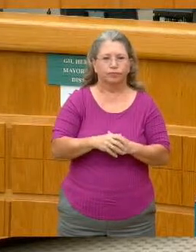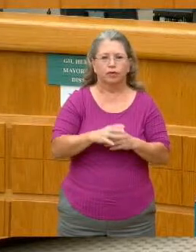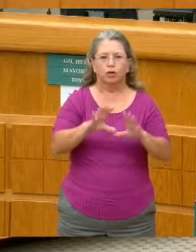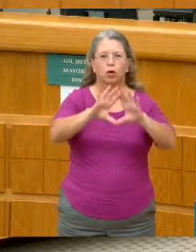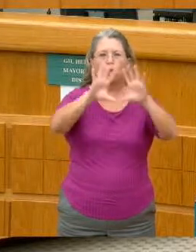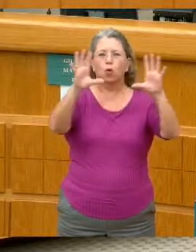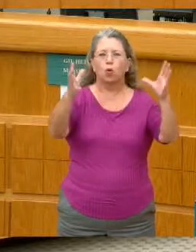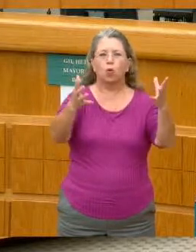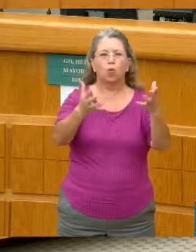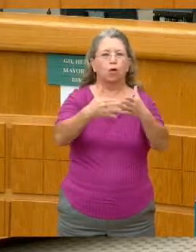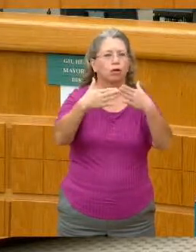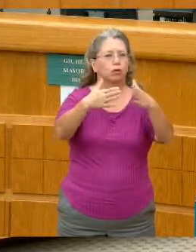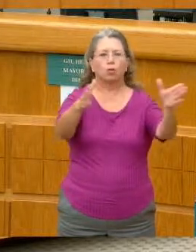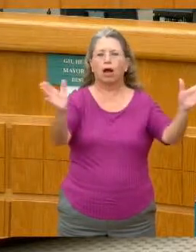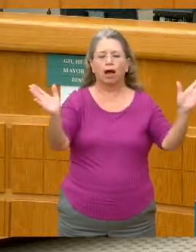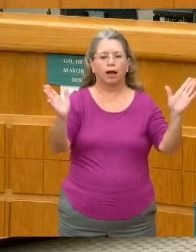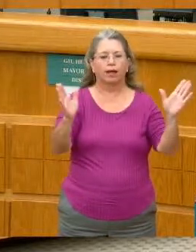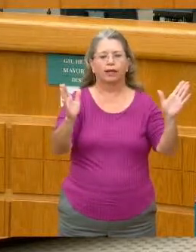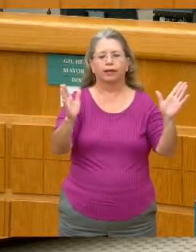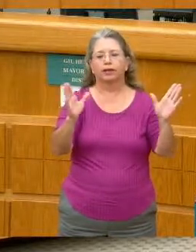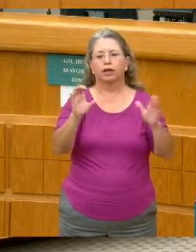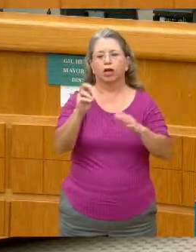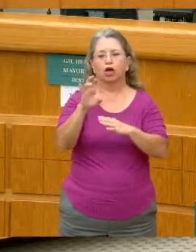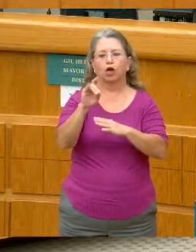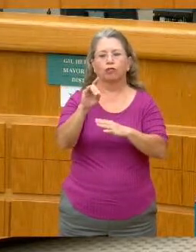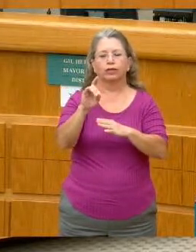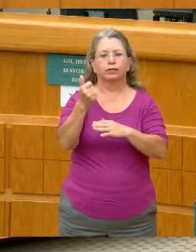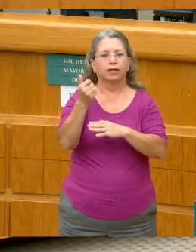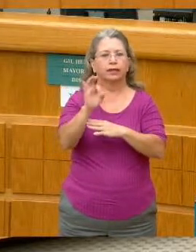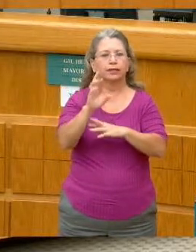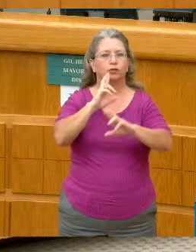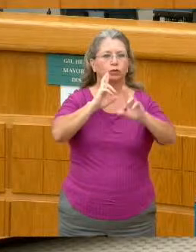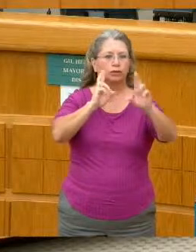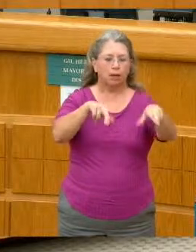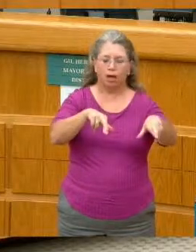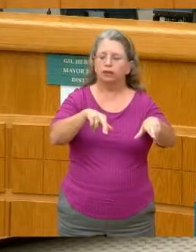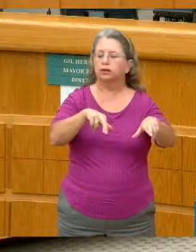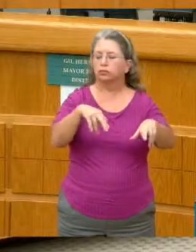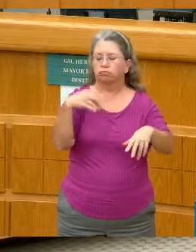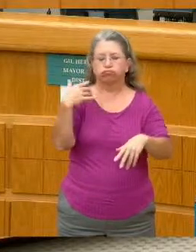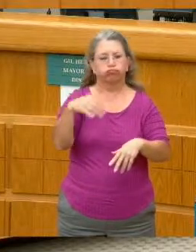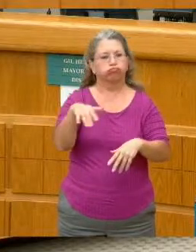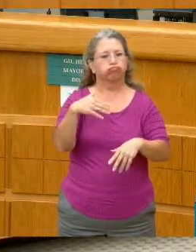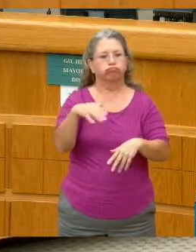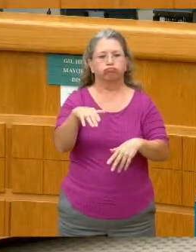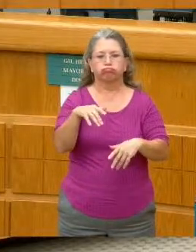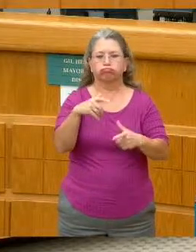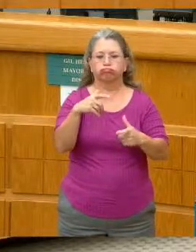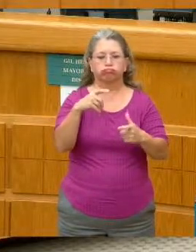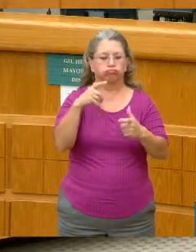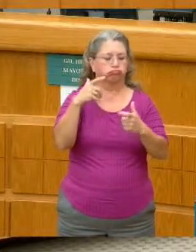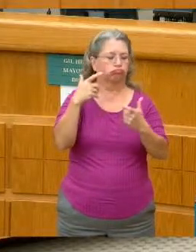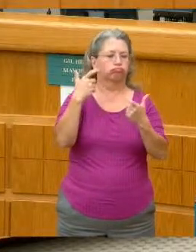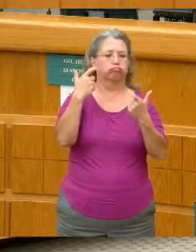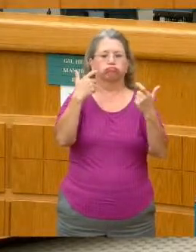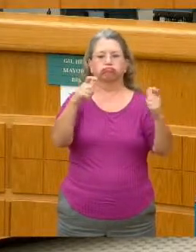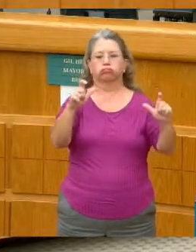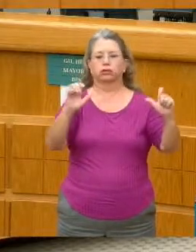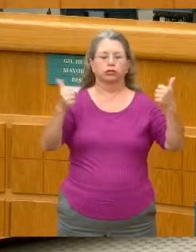level COVID-19 response has truly been a remarkable feat. In Texas alone,